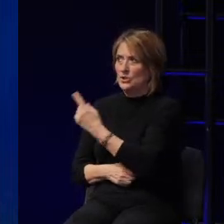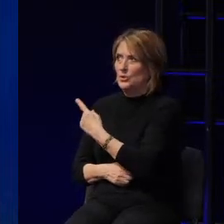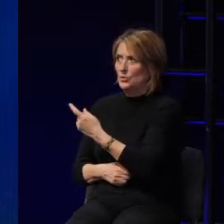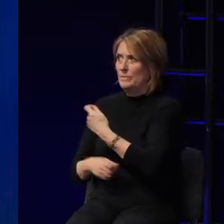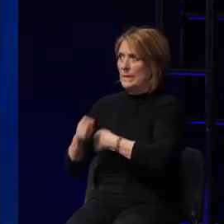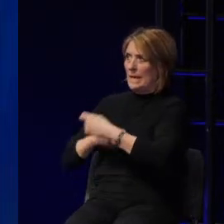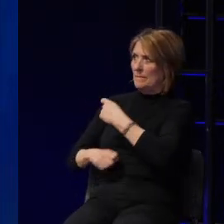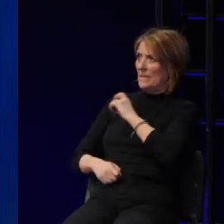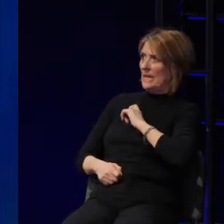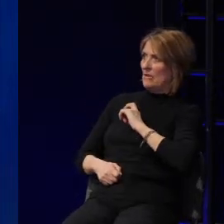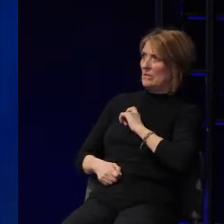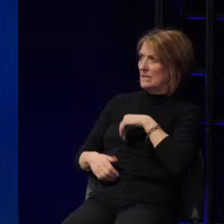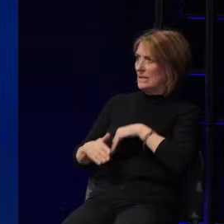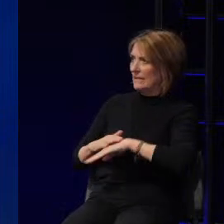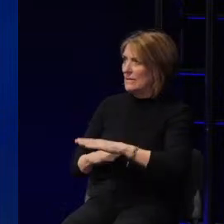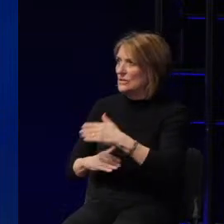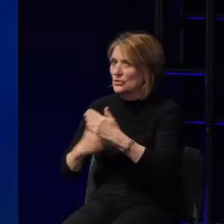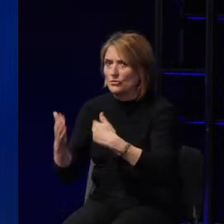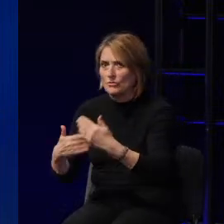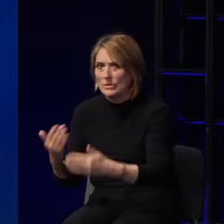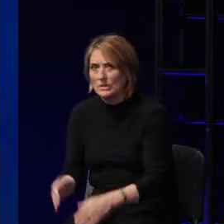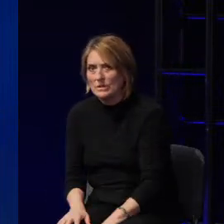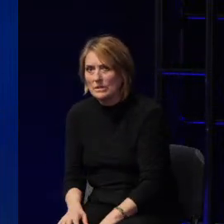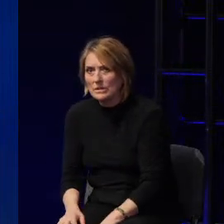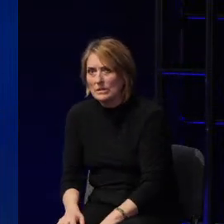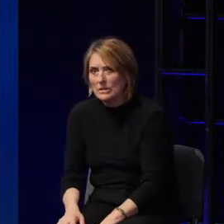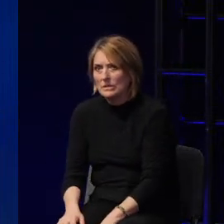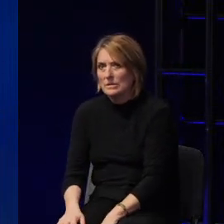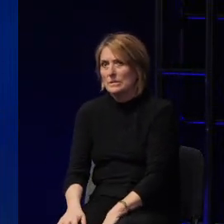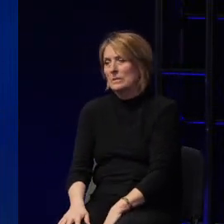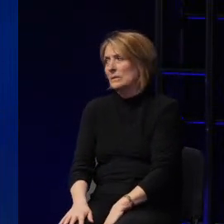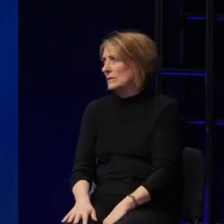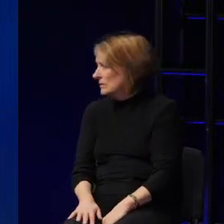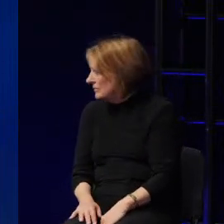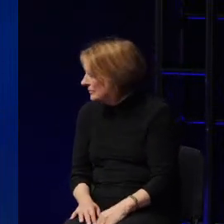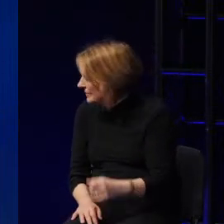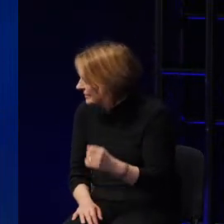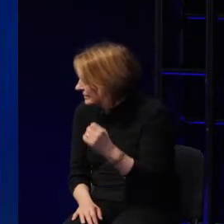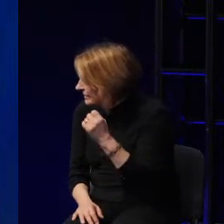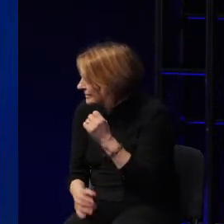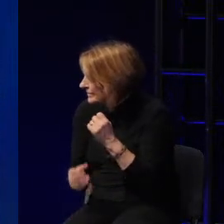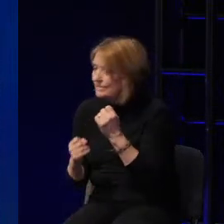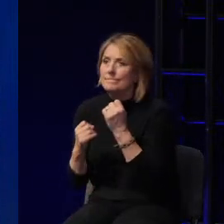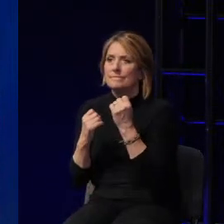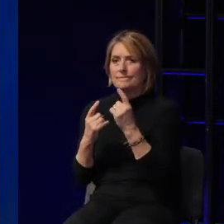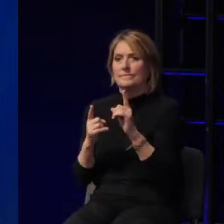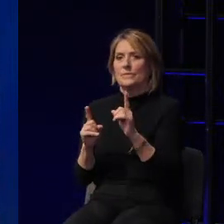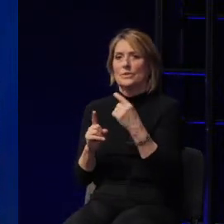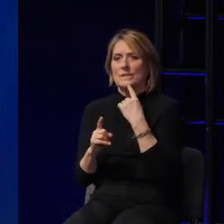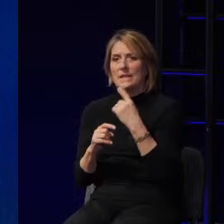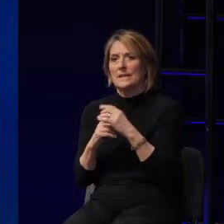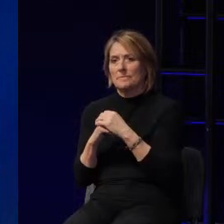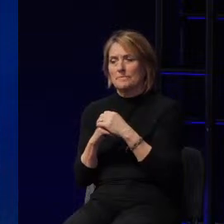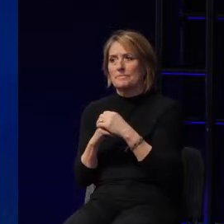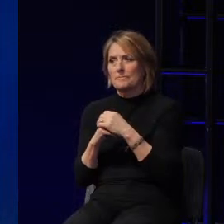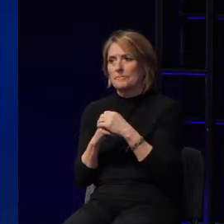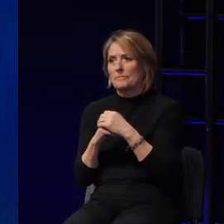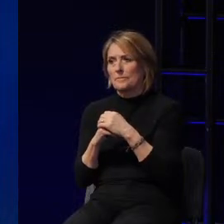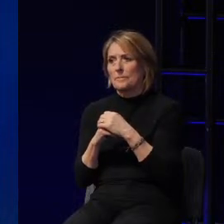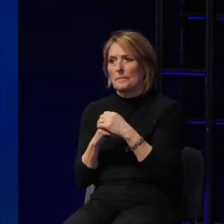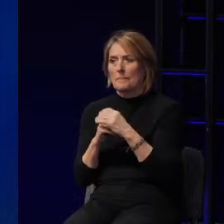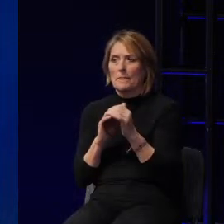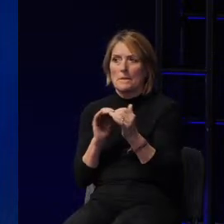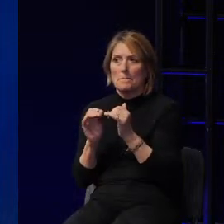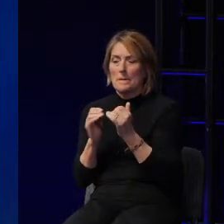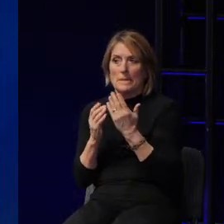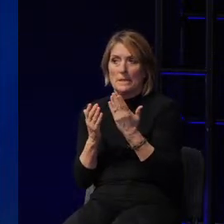any kind of way? And that's not just for Barry as well, by the way. Yeah, I get what you're saying. I mean, I might not